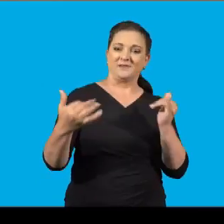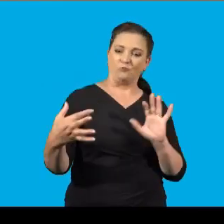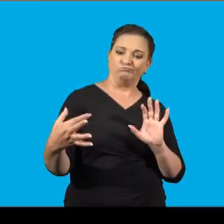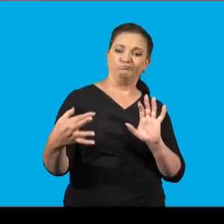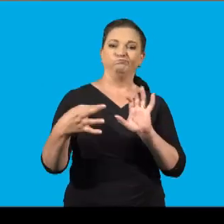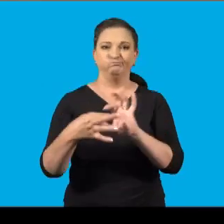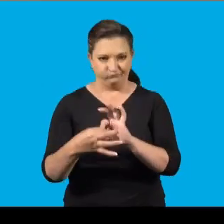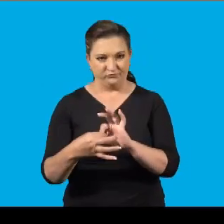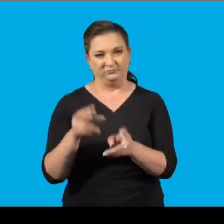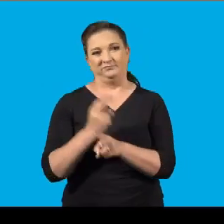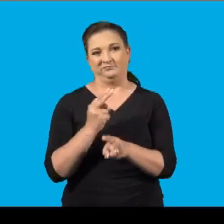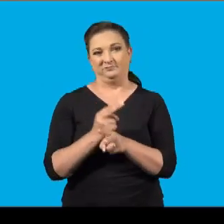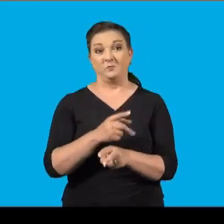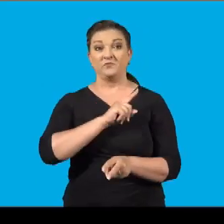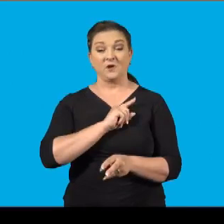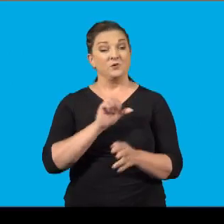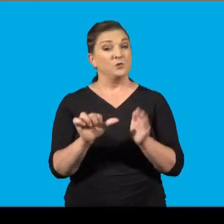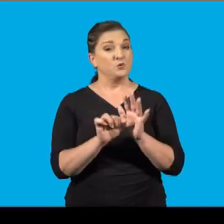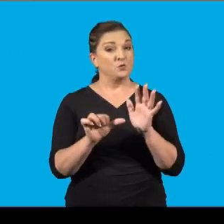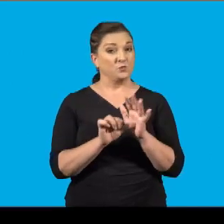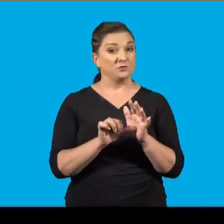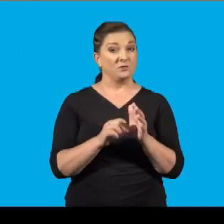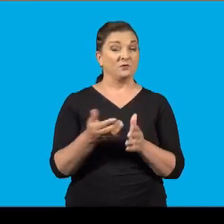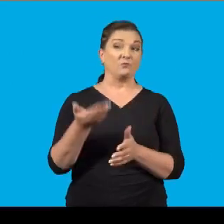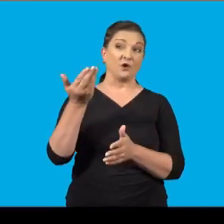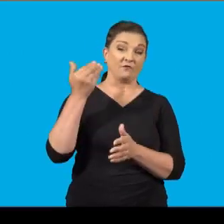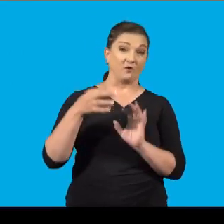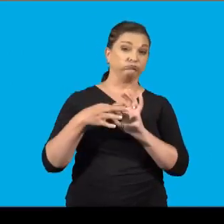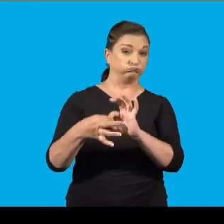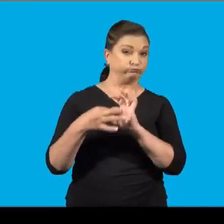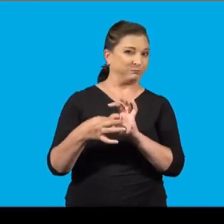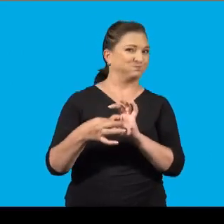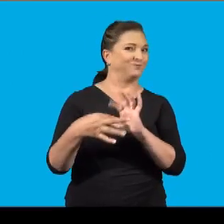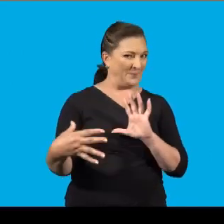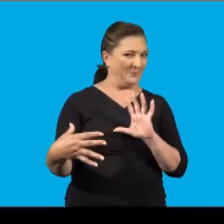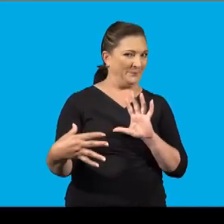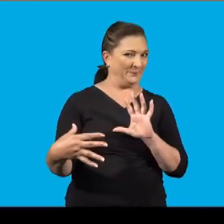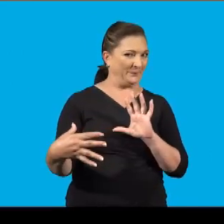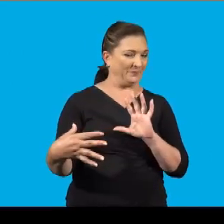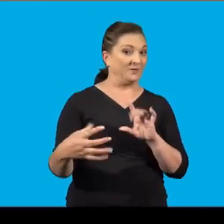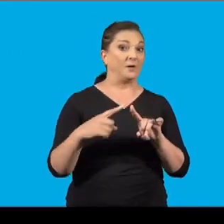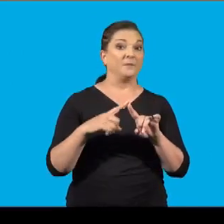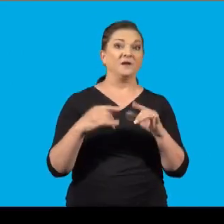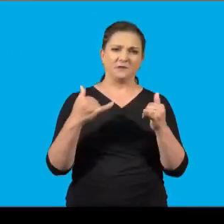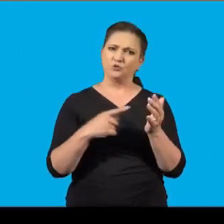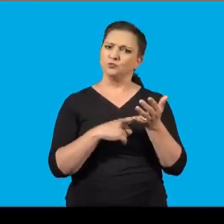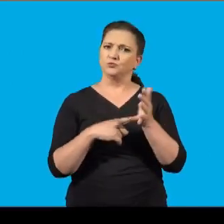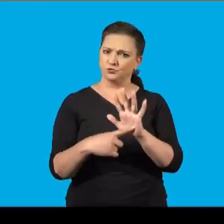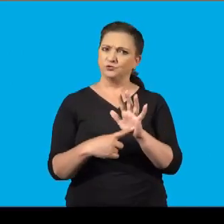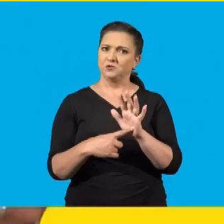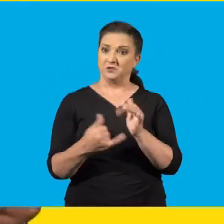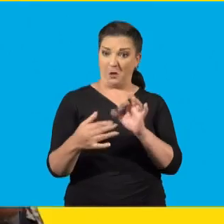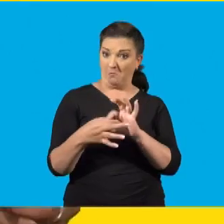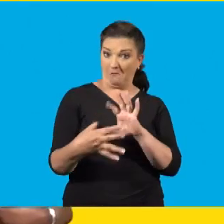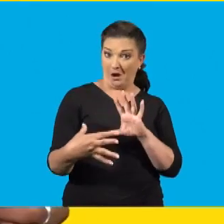So it's very, very important to mention that the relationships would have been broken. So now that shows that you understand